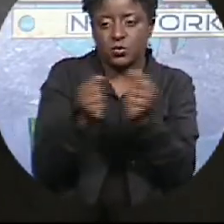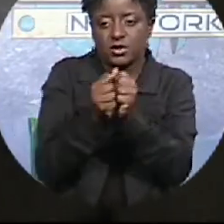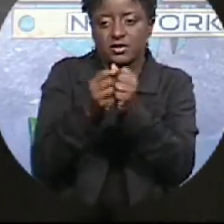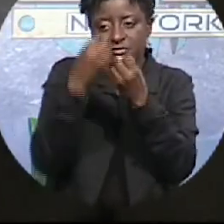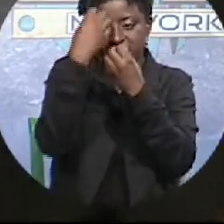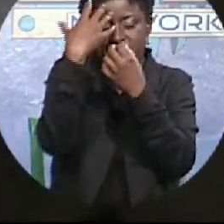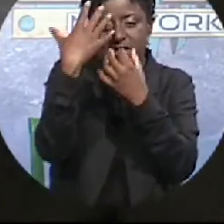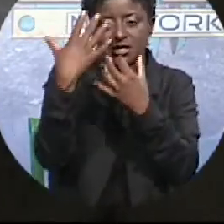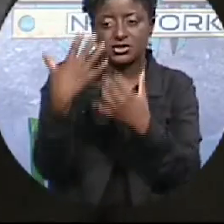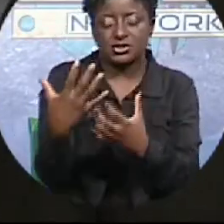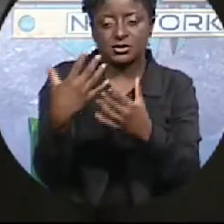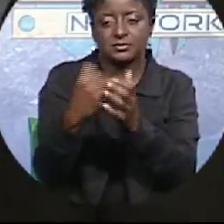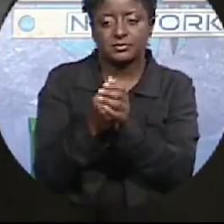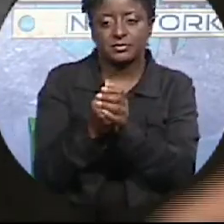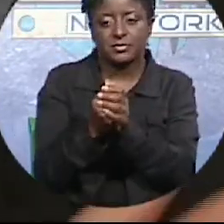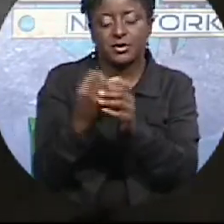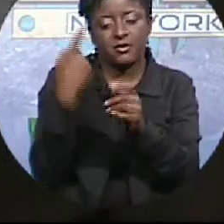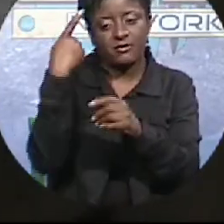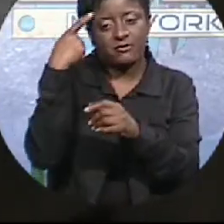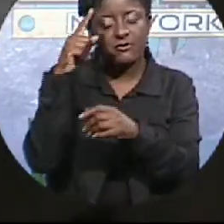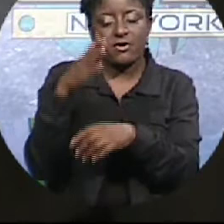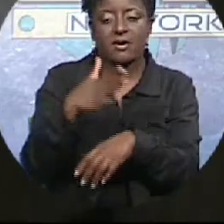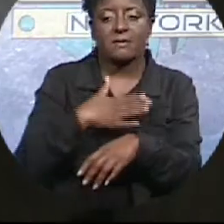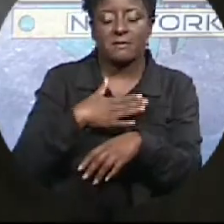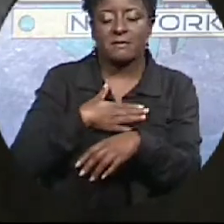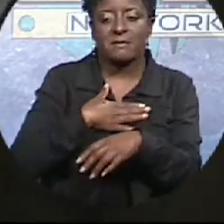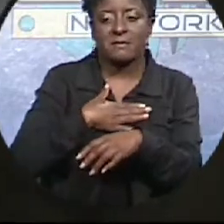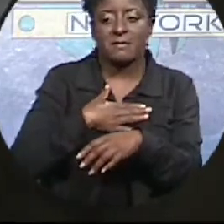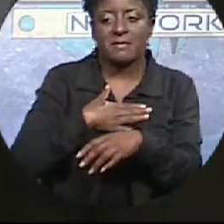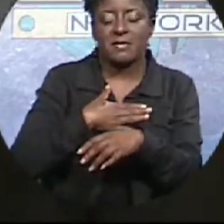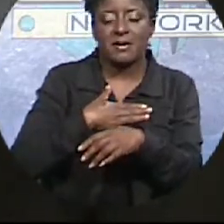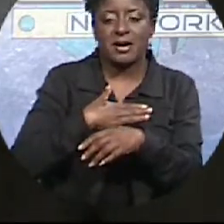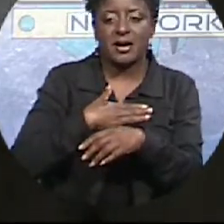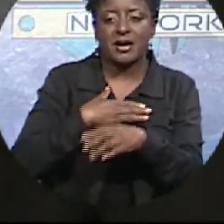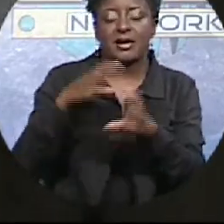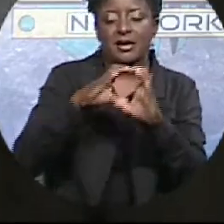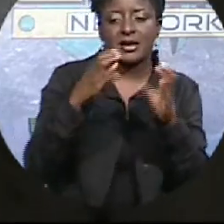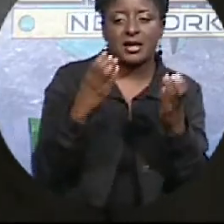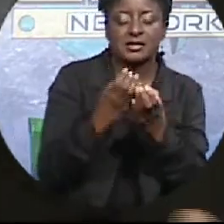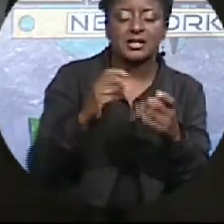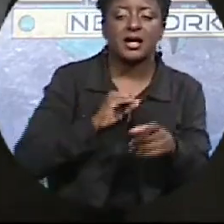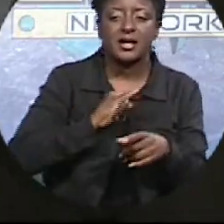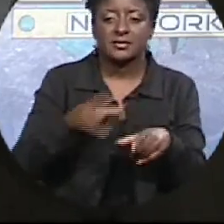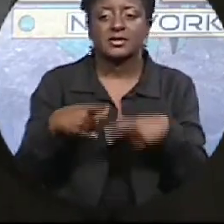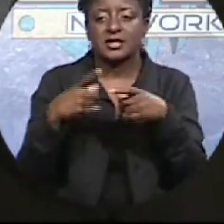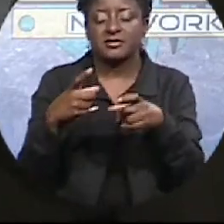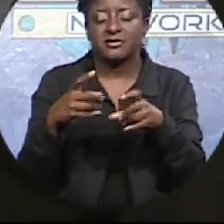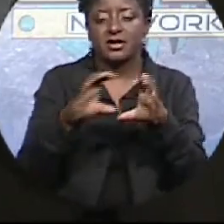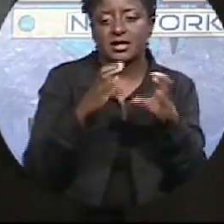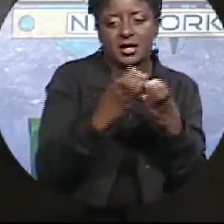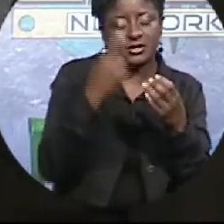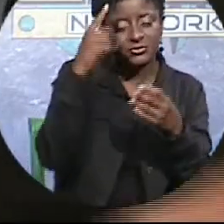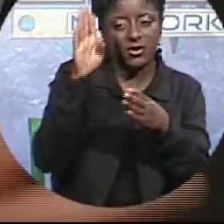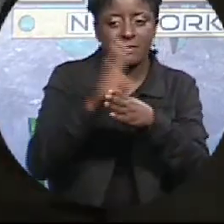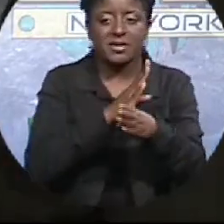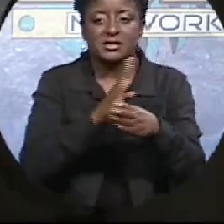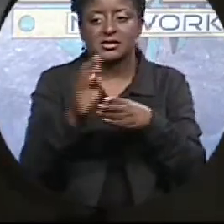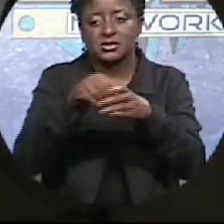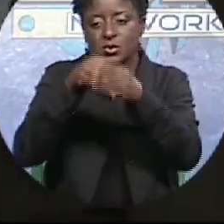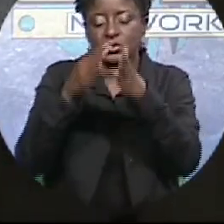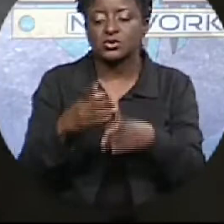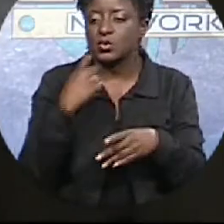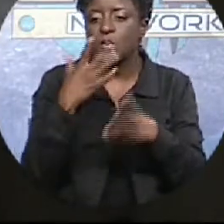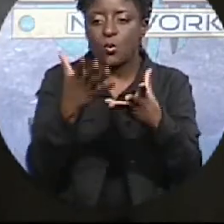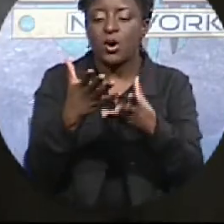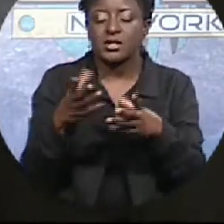Now, for my own session, I'm giving a session for business owners or those who want to start a business, whether it's a large